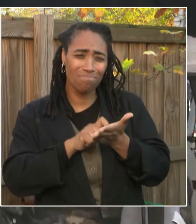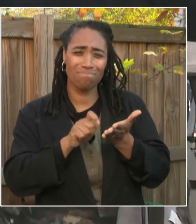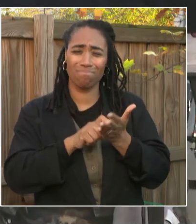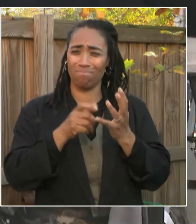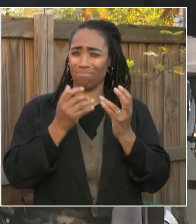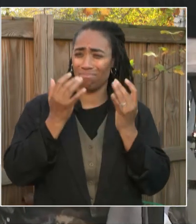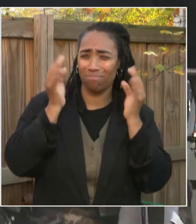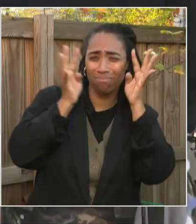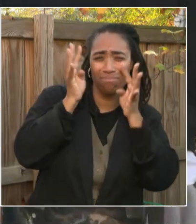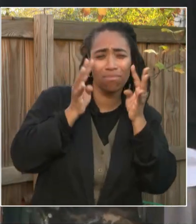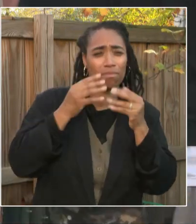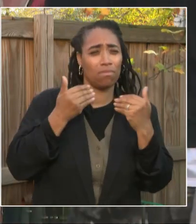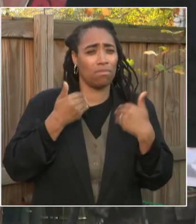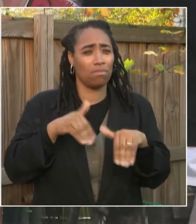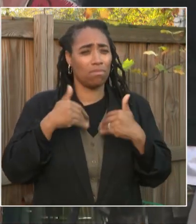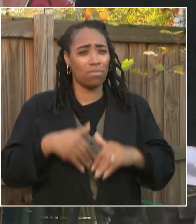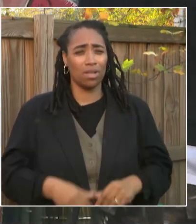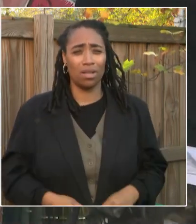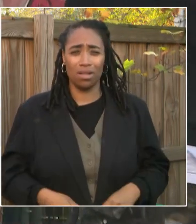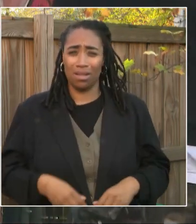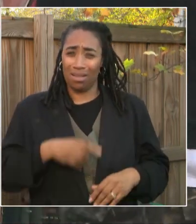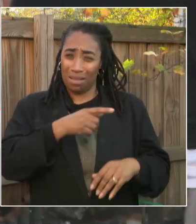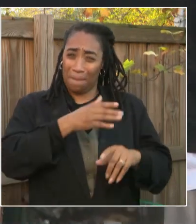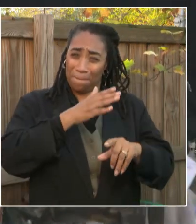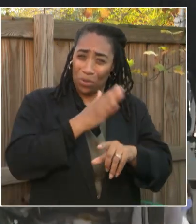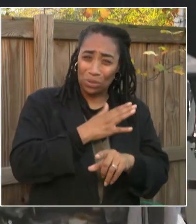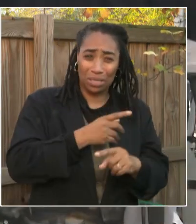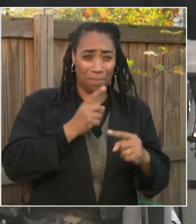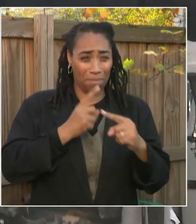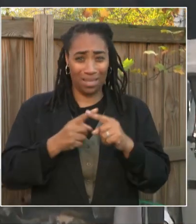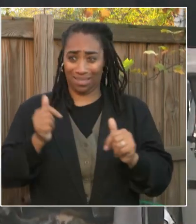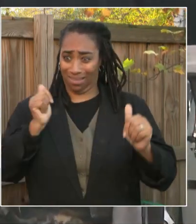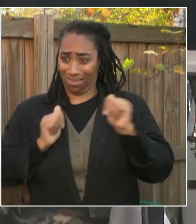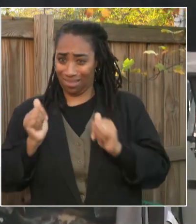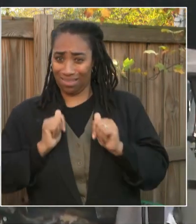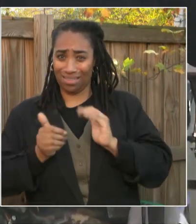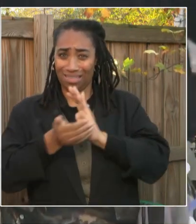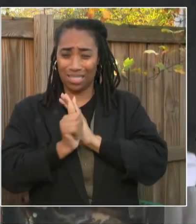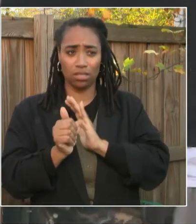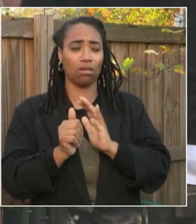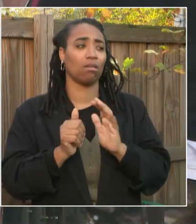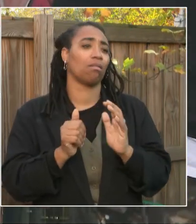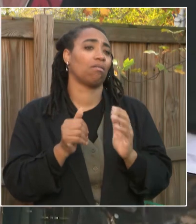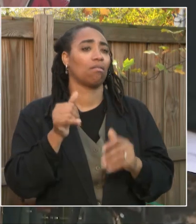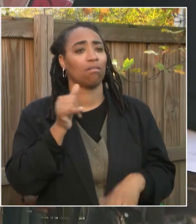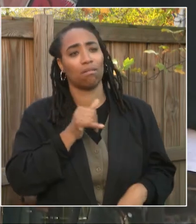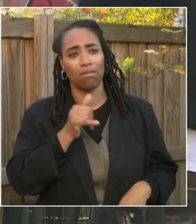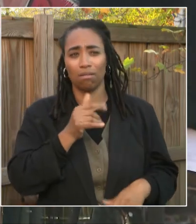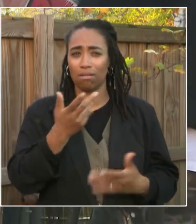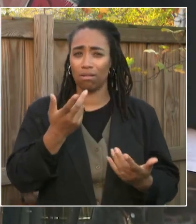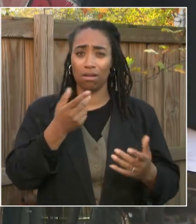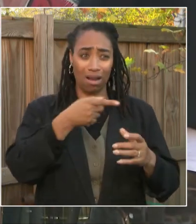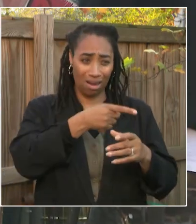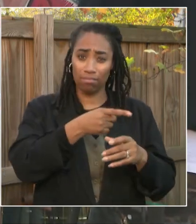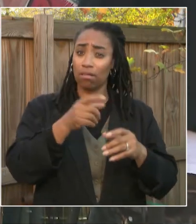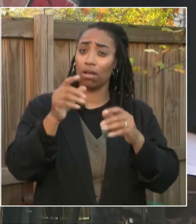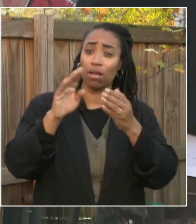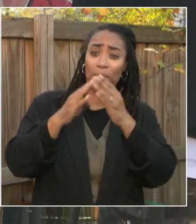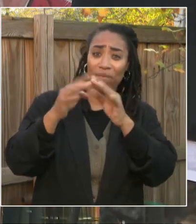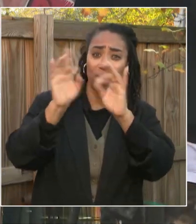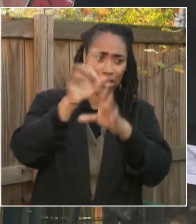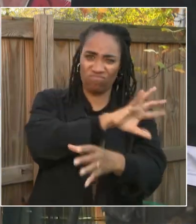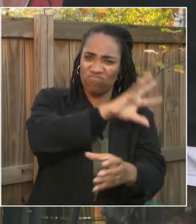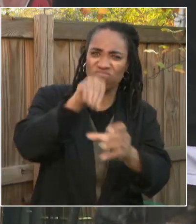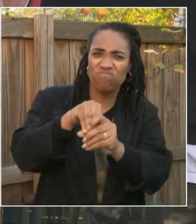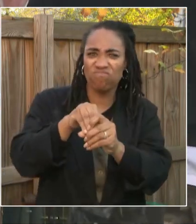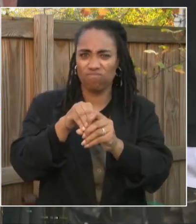blessed us with his acting skills. He's also blessed us with his work around community violence intervention. I want you all to help me and put your hands together for